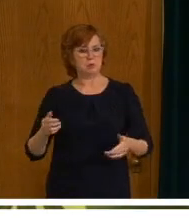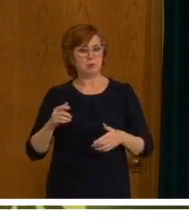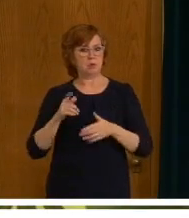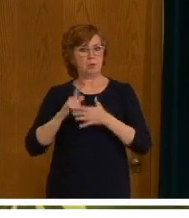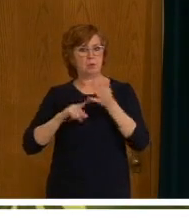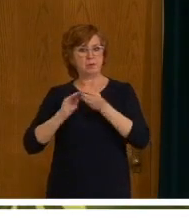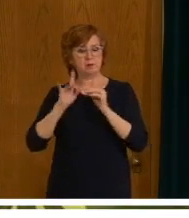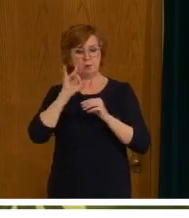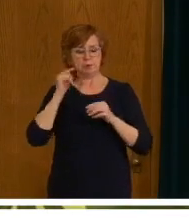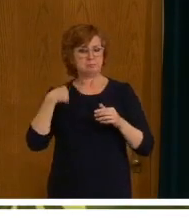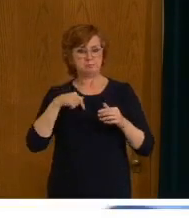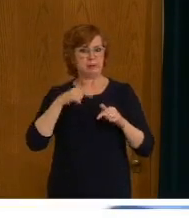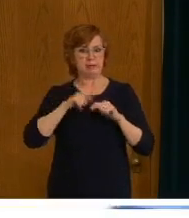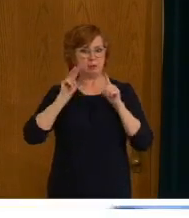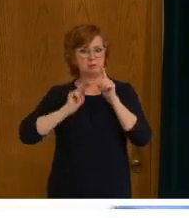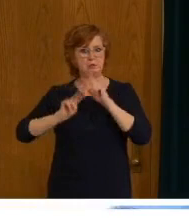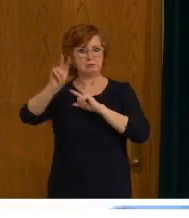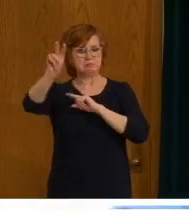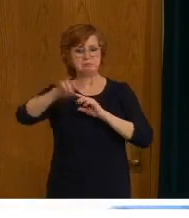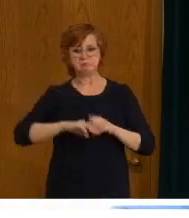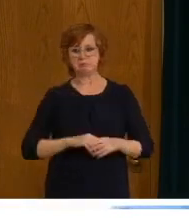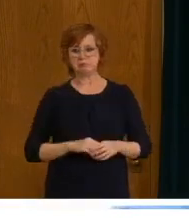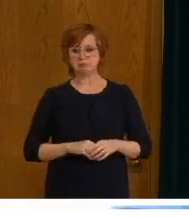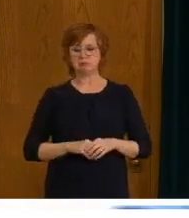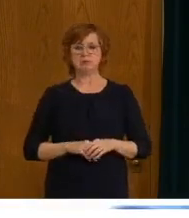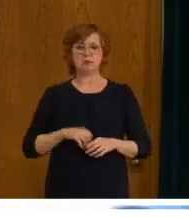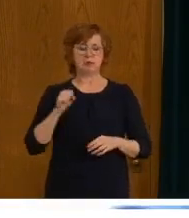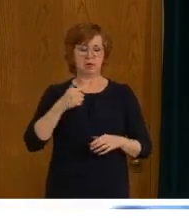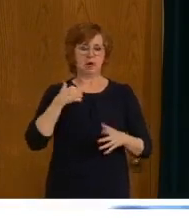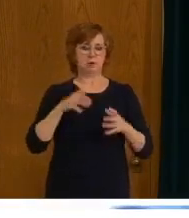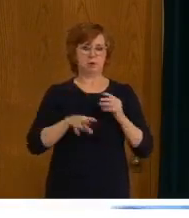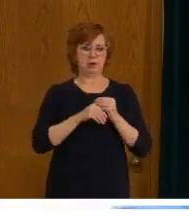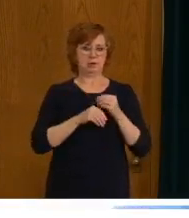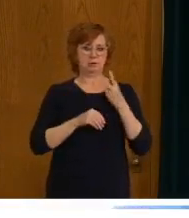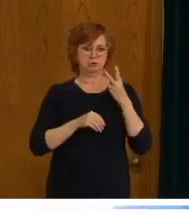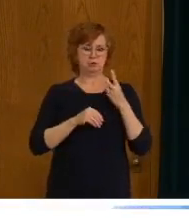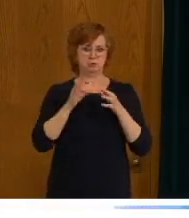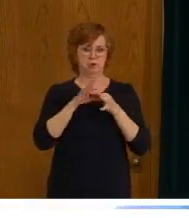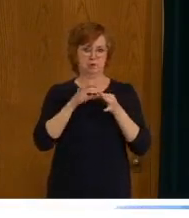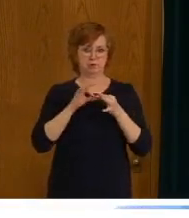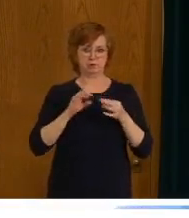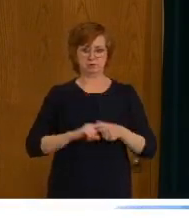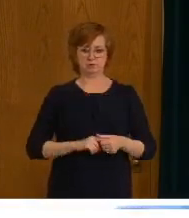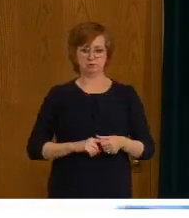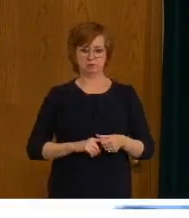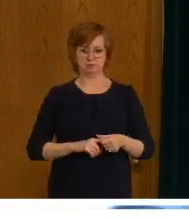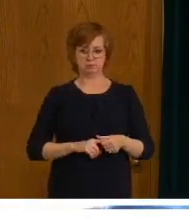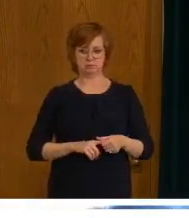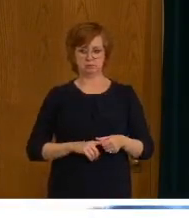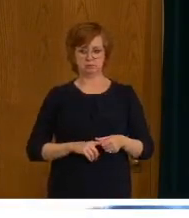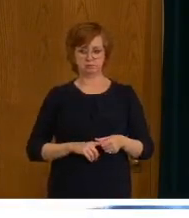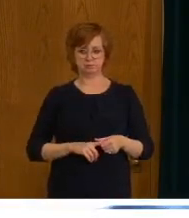that? Yeah, I'd just like to add a few points on that. I think those are important points,